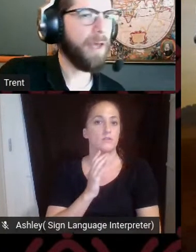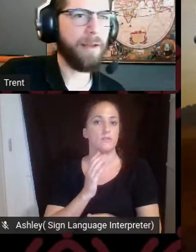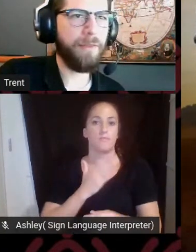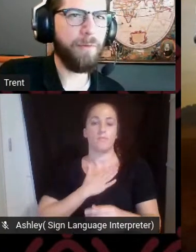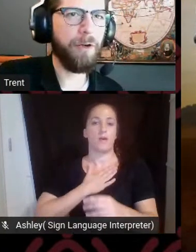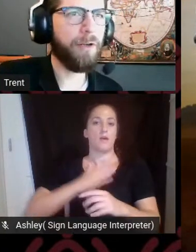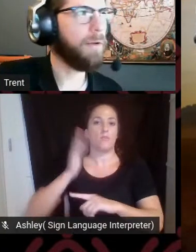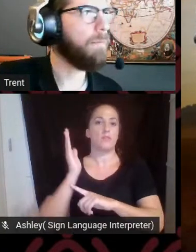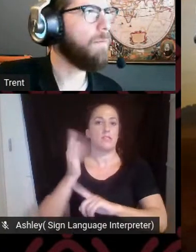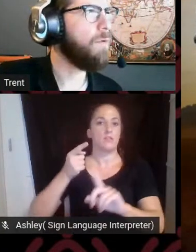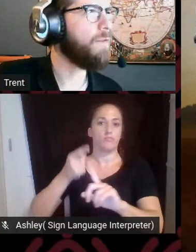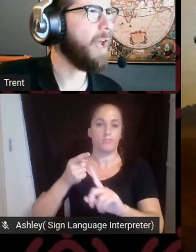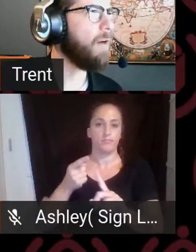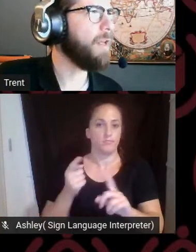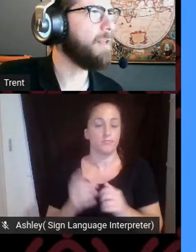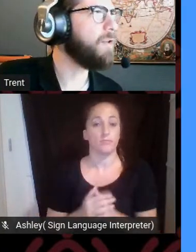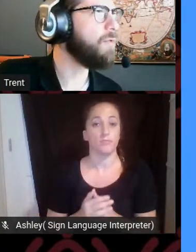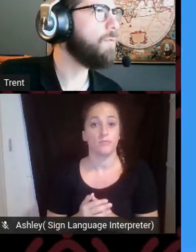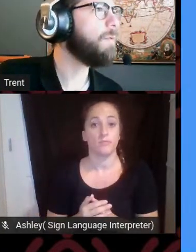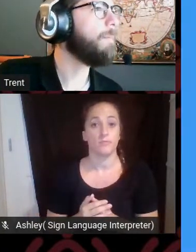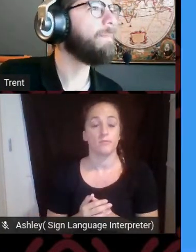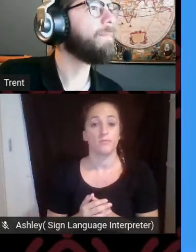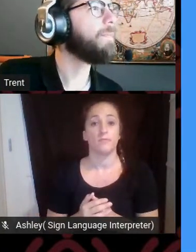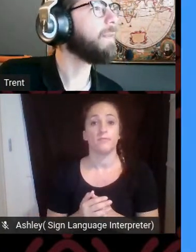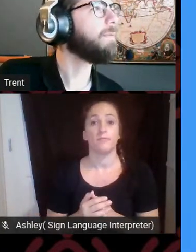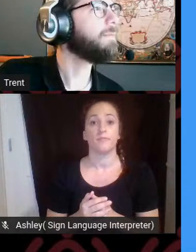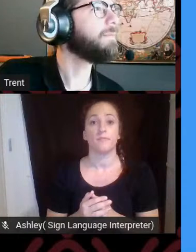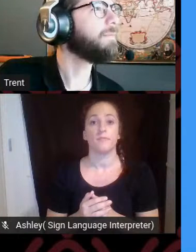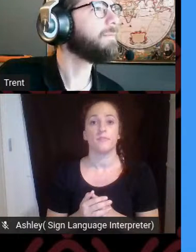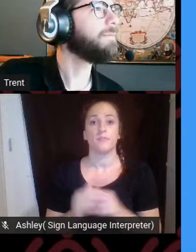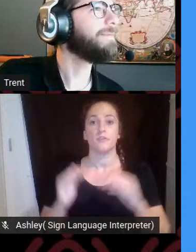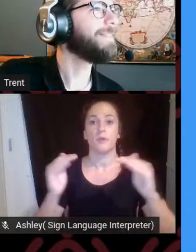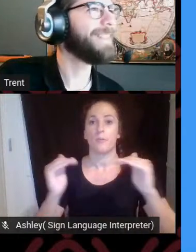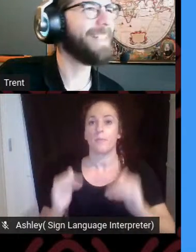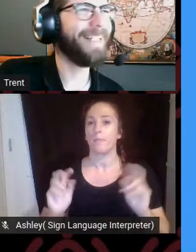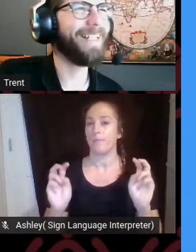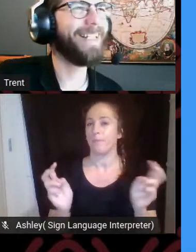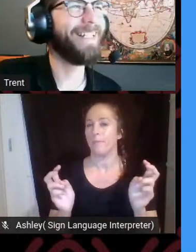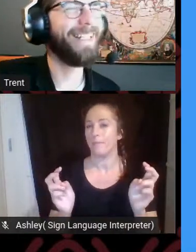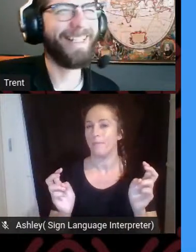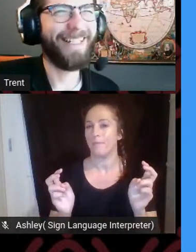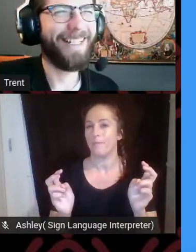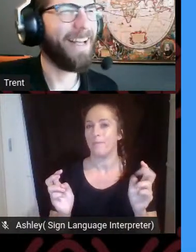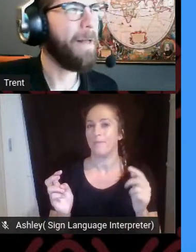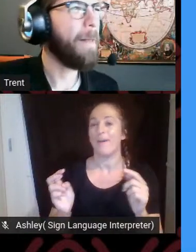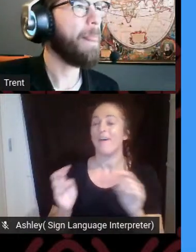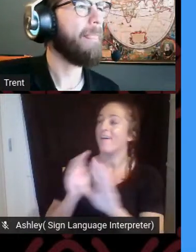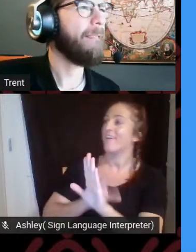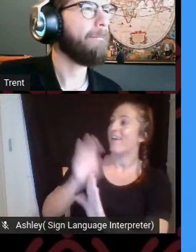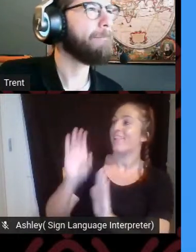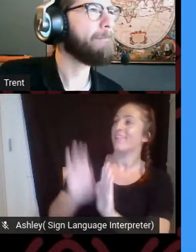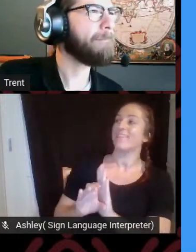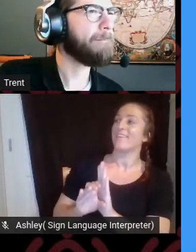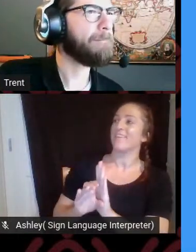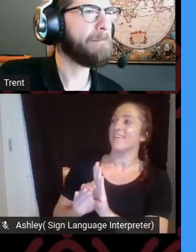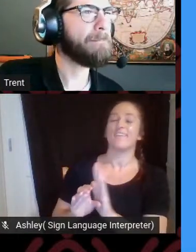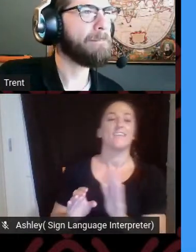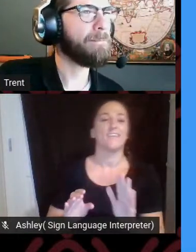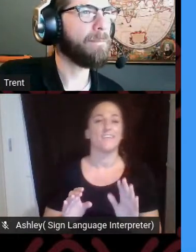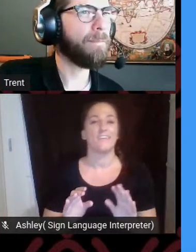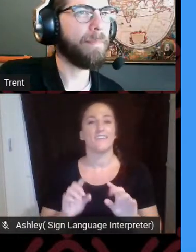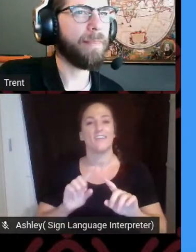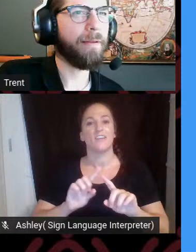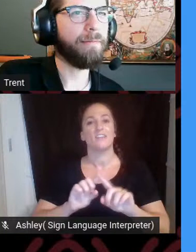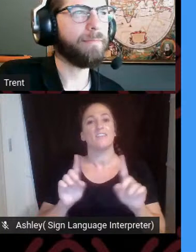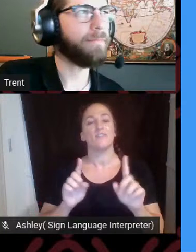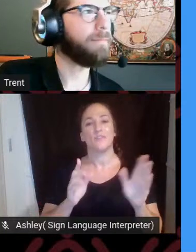And with that, I think we're going to move now into calendar. So another way to keep yourself